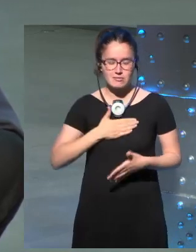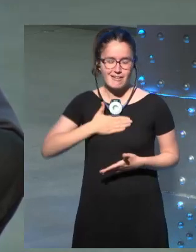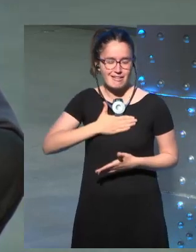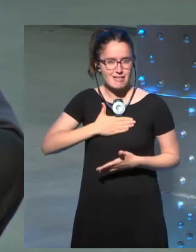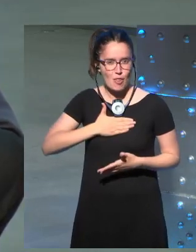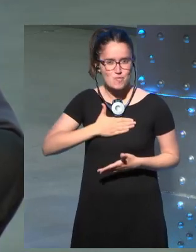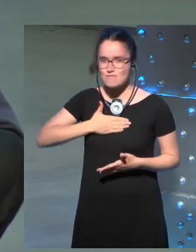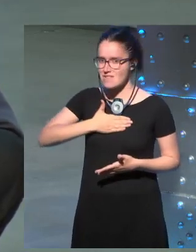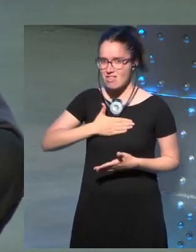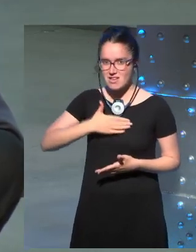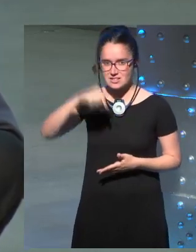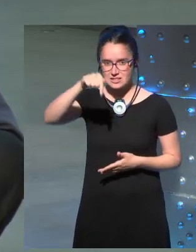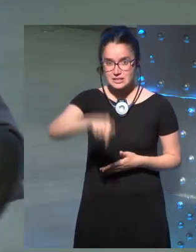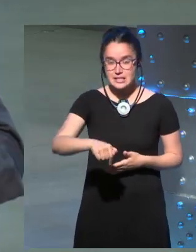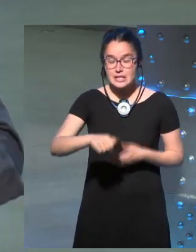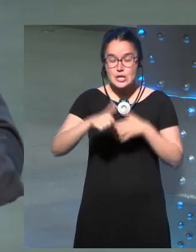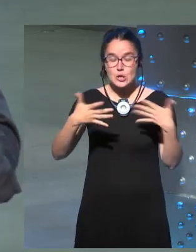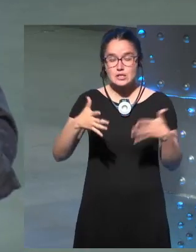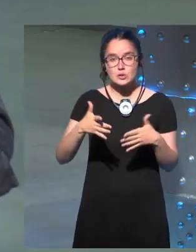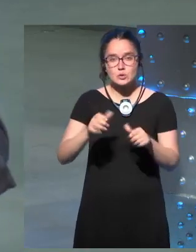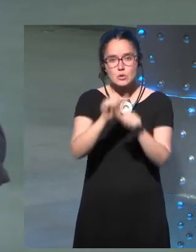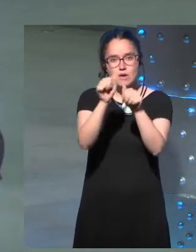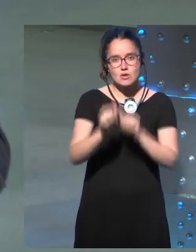Which is a way of not answering the question.